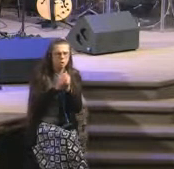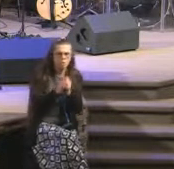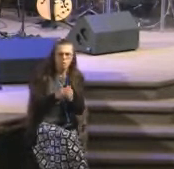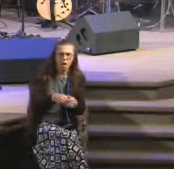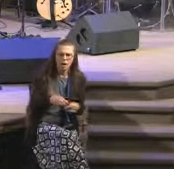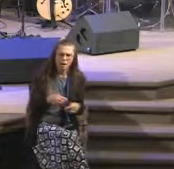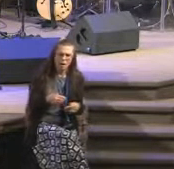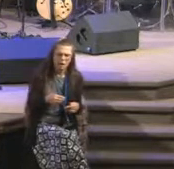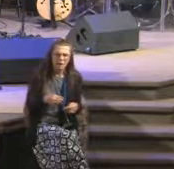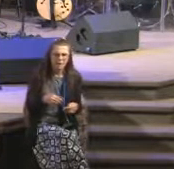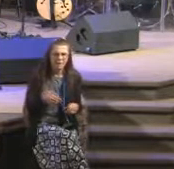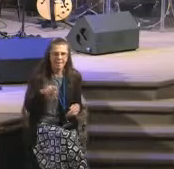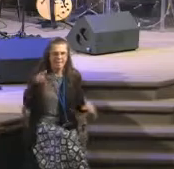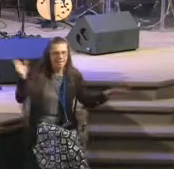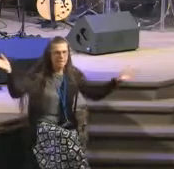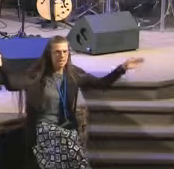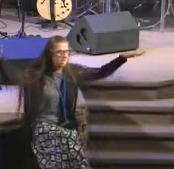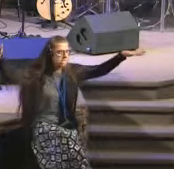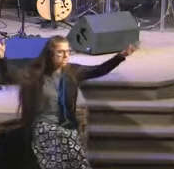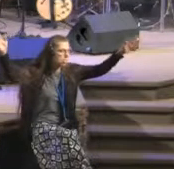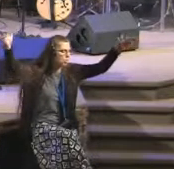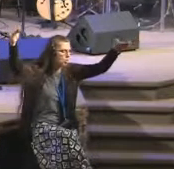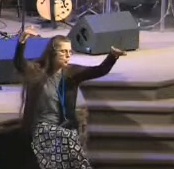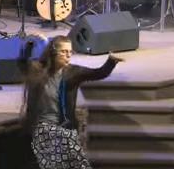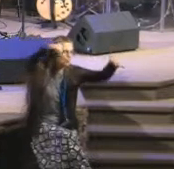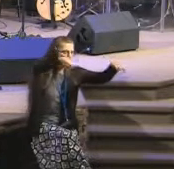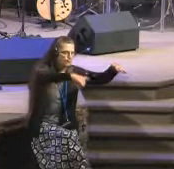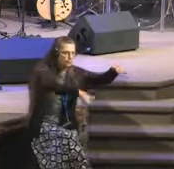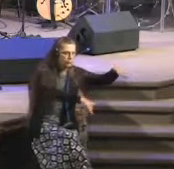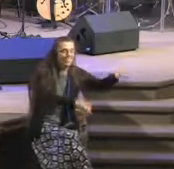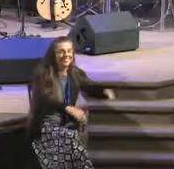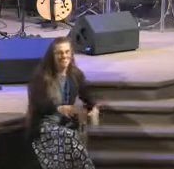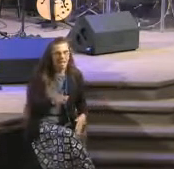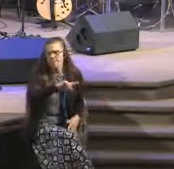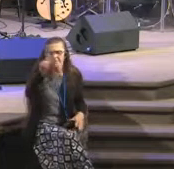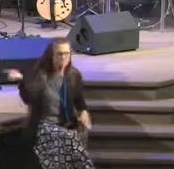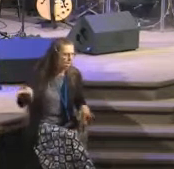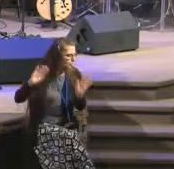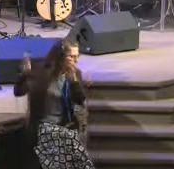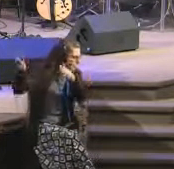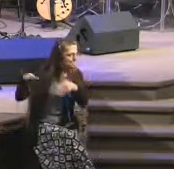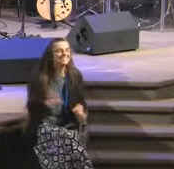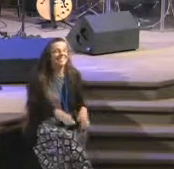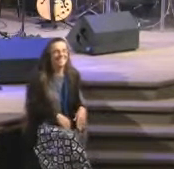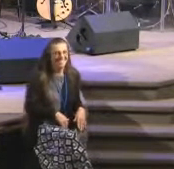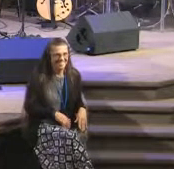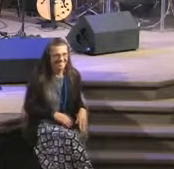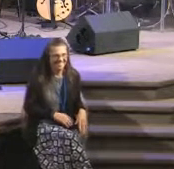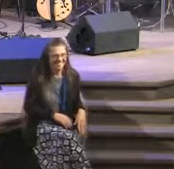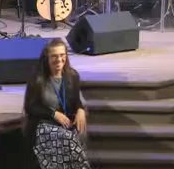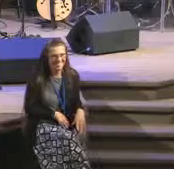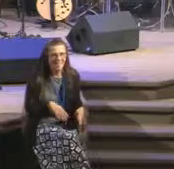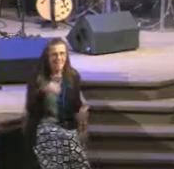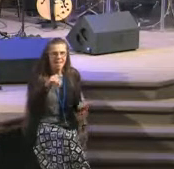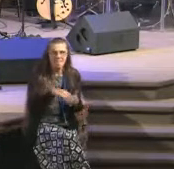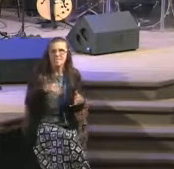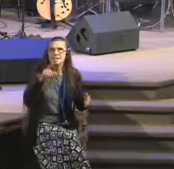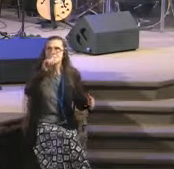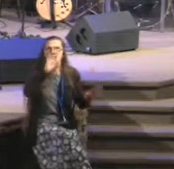that the evil shall fall in its day. Alabama shall hit the... Okay, that's another sermon for another time. This